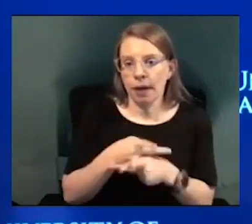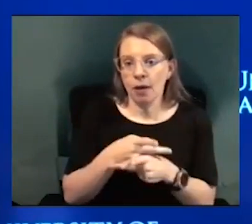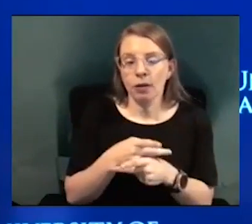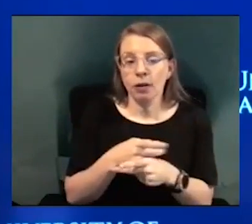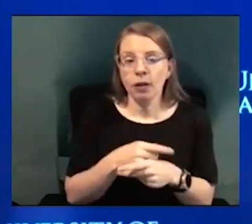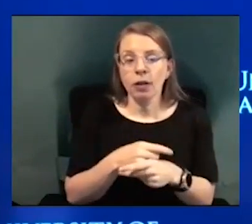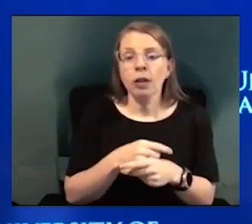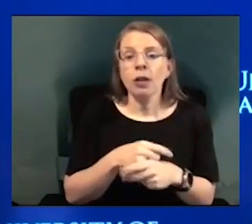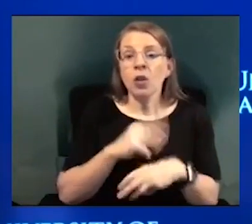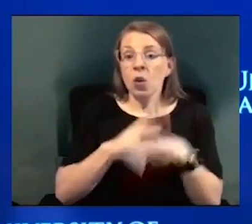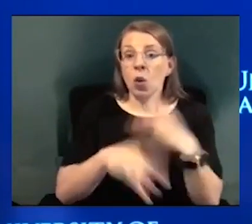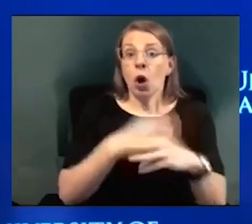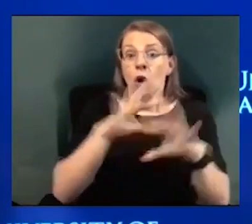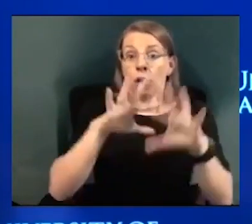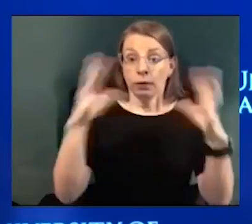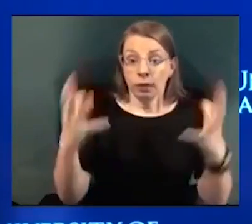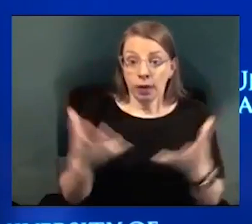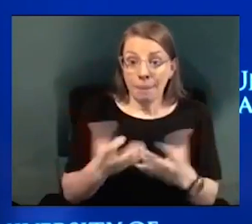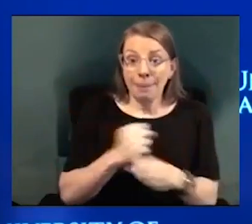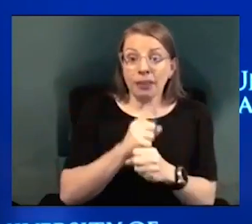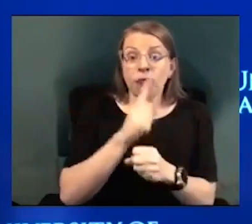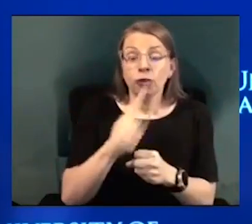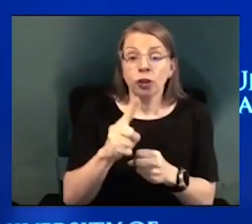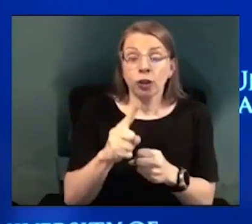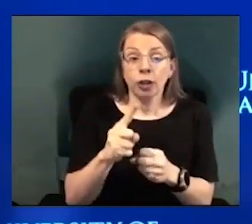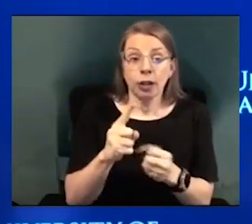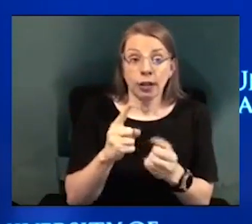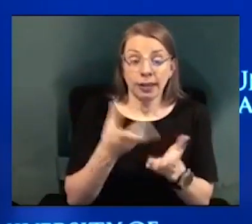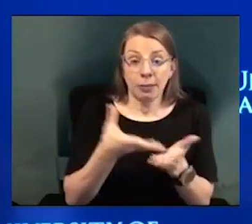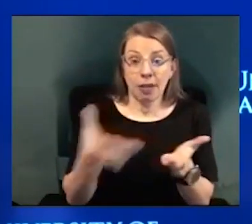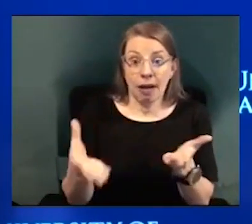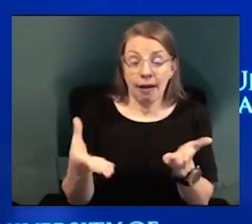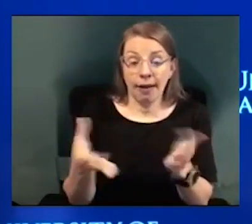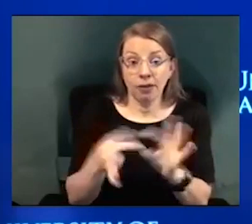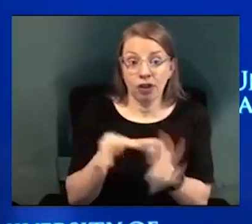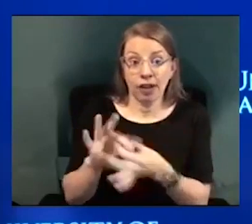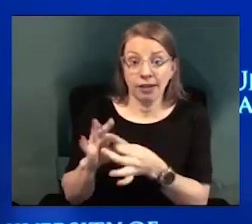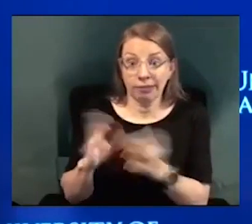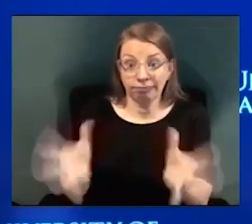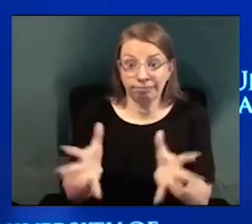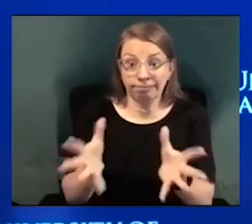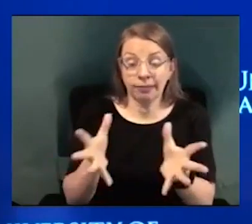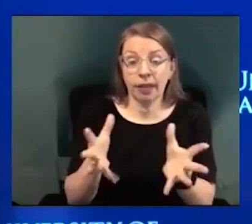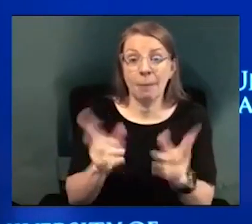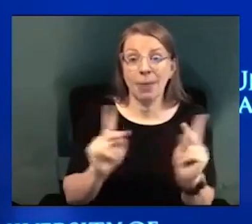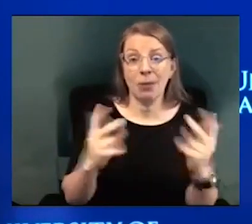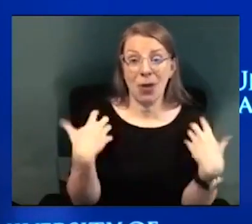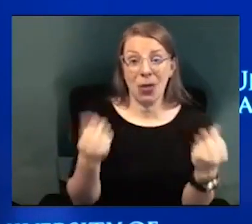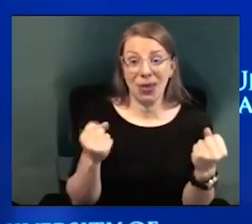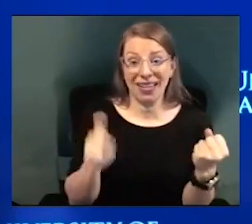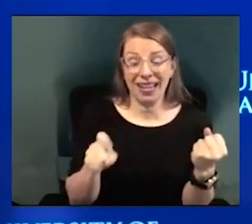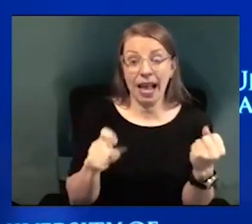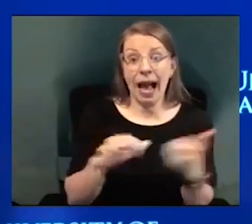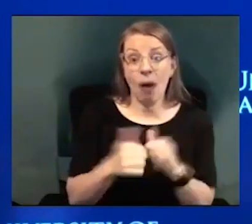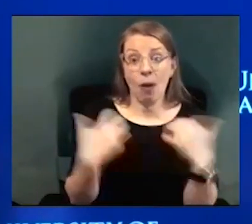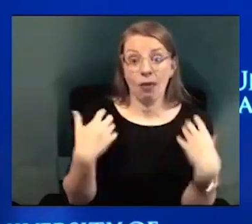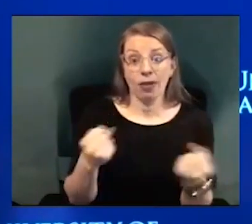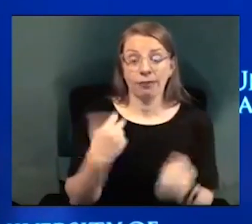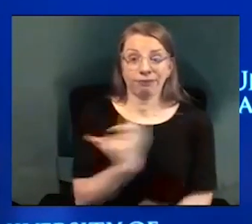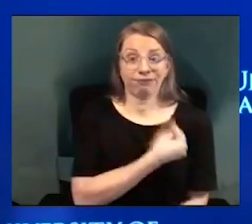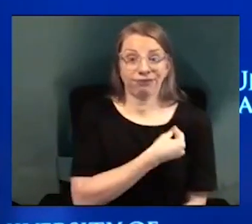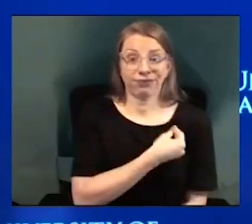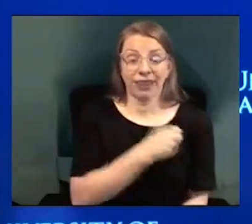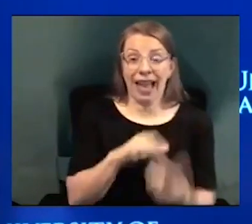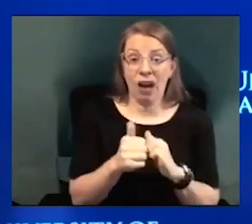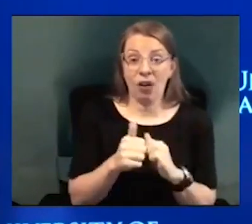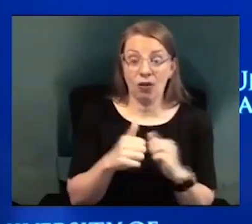only way to make sure that we really get supply chains geared up is to keep people healthy. The only way to keep people healthy is to get them vaccinated. The only way to get them vaccinated is, no